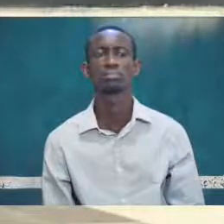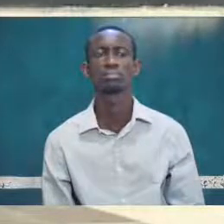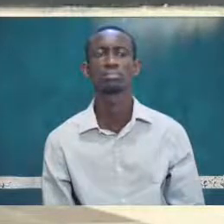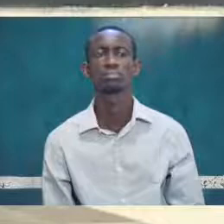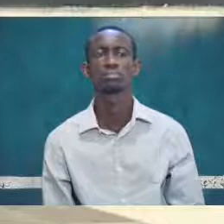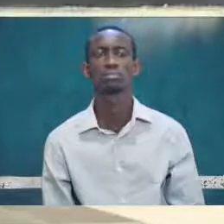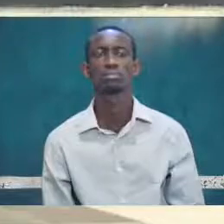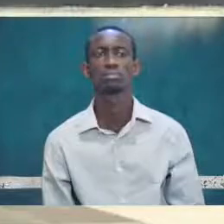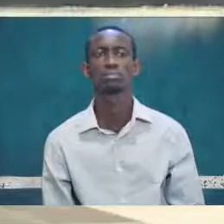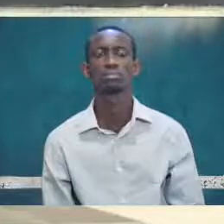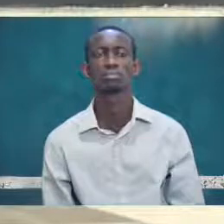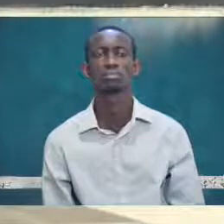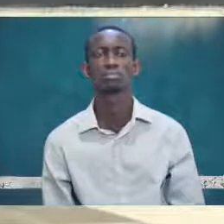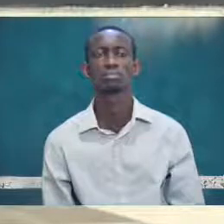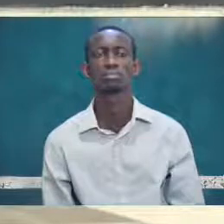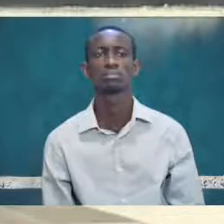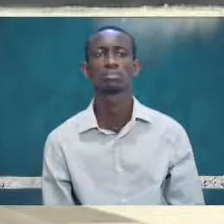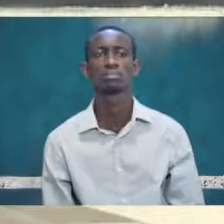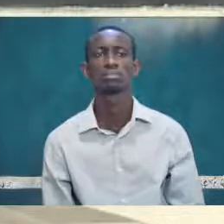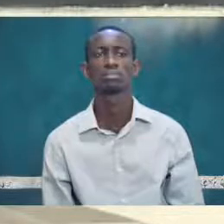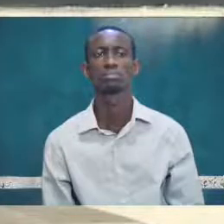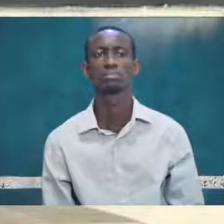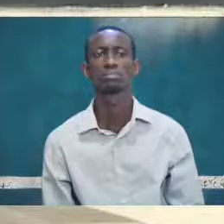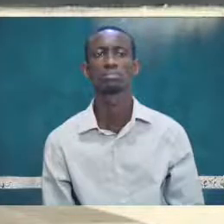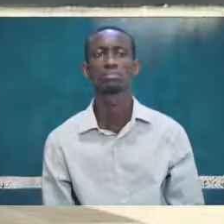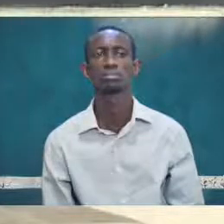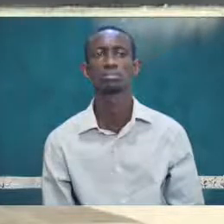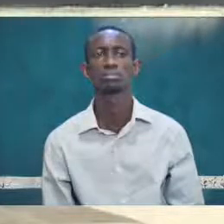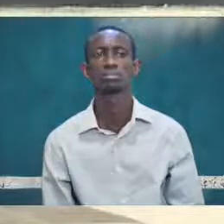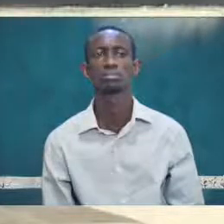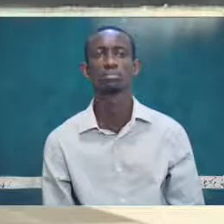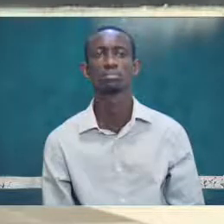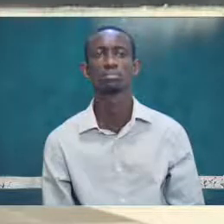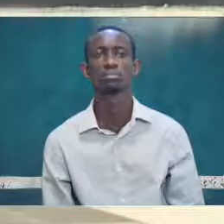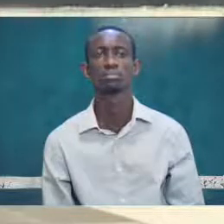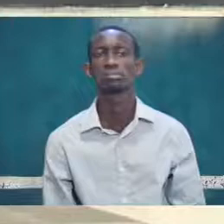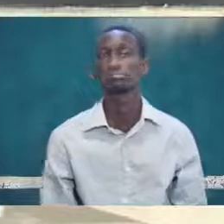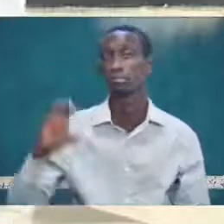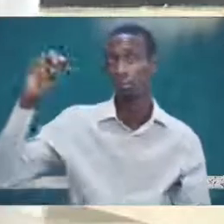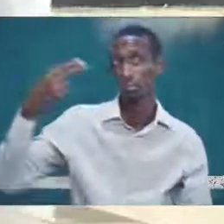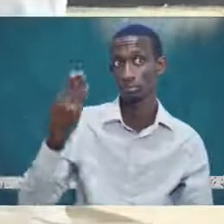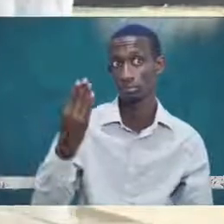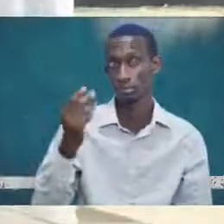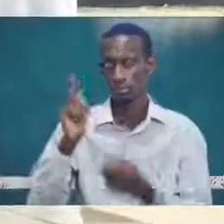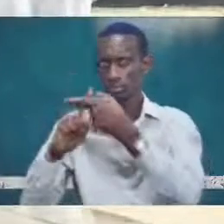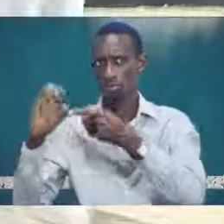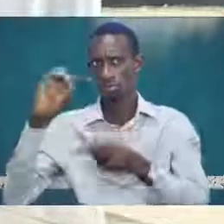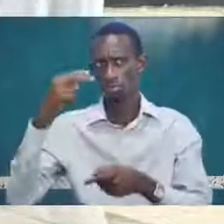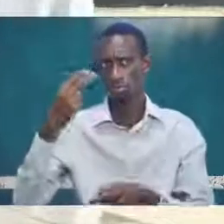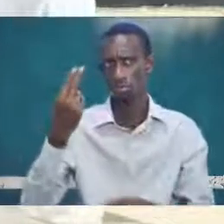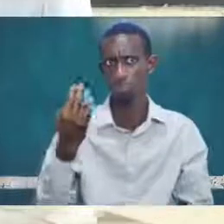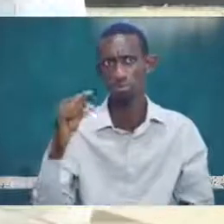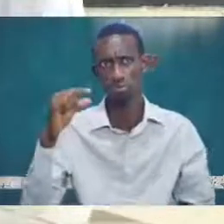have methane gas combining with oxygen gas to give carbon dioxide